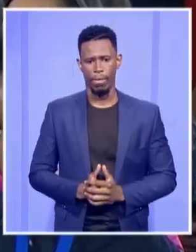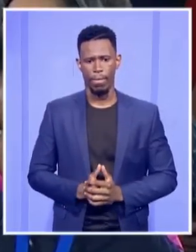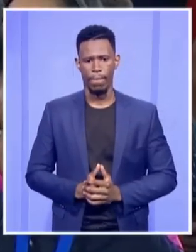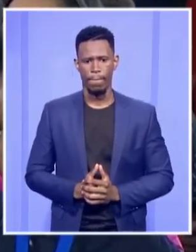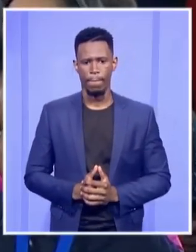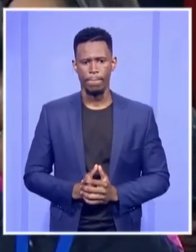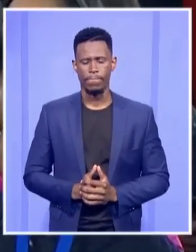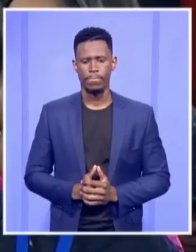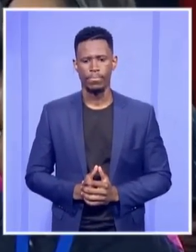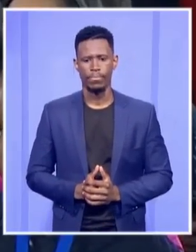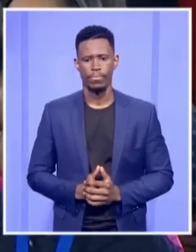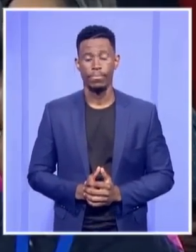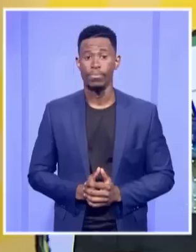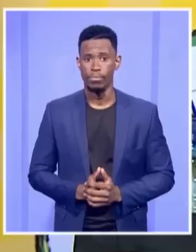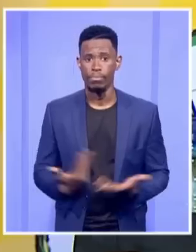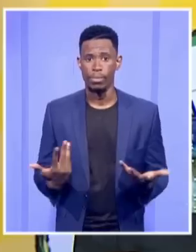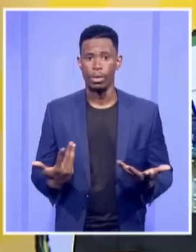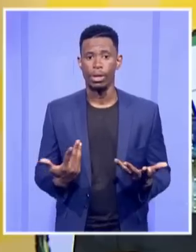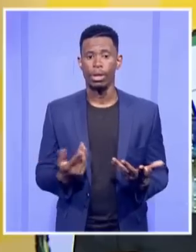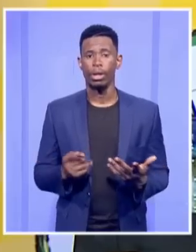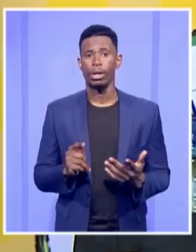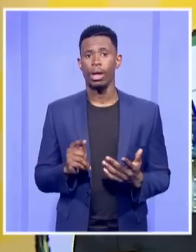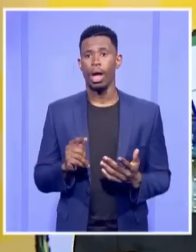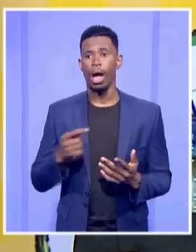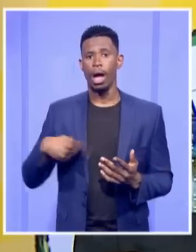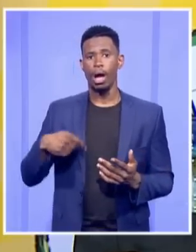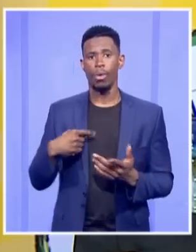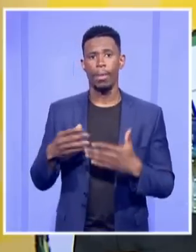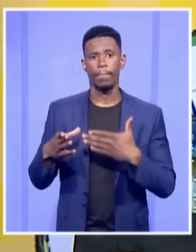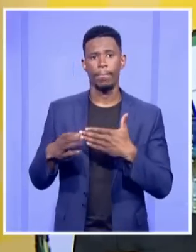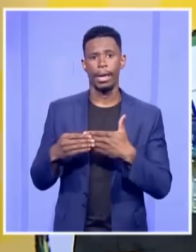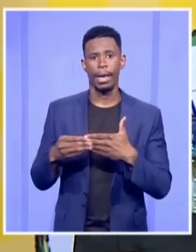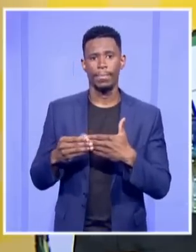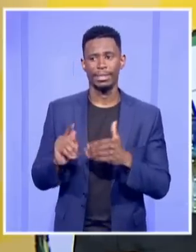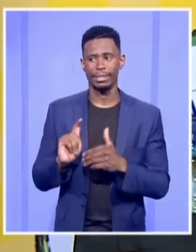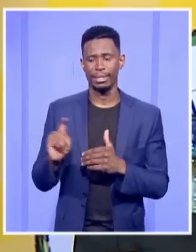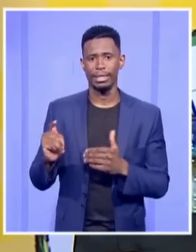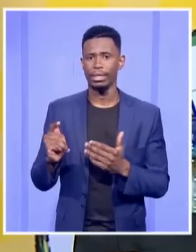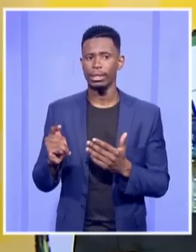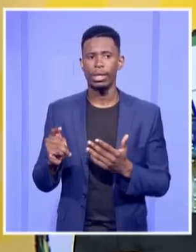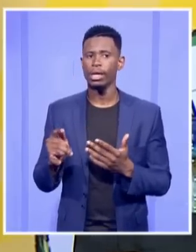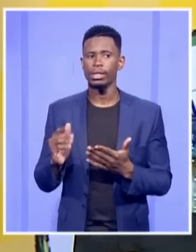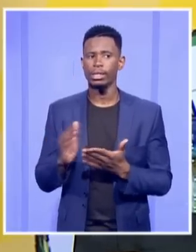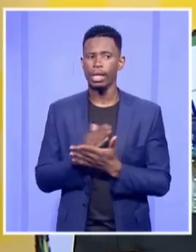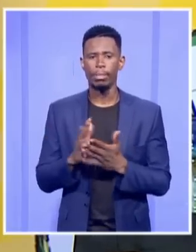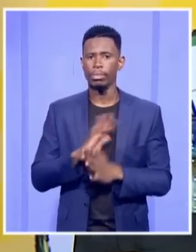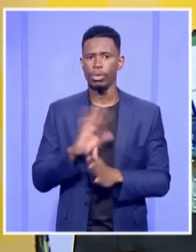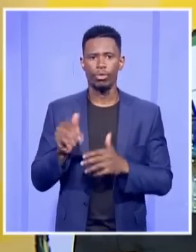As it relates to those of our cadres who did not follow the party line,